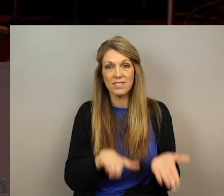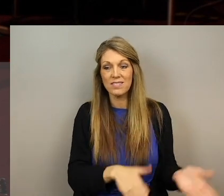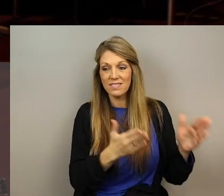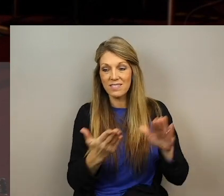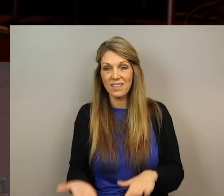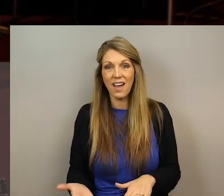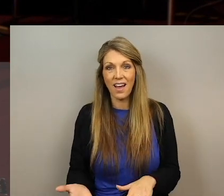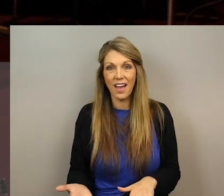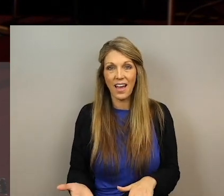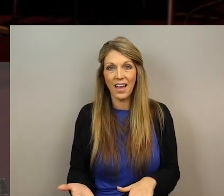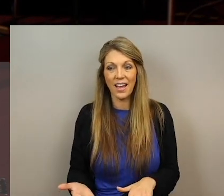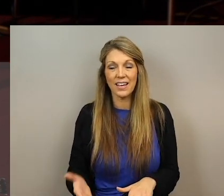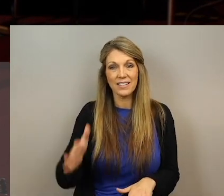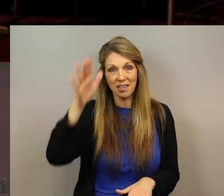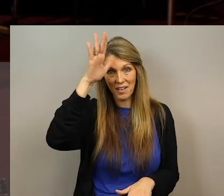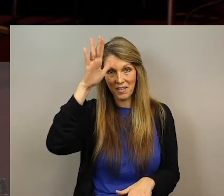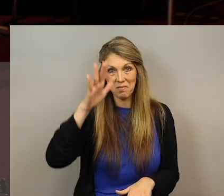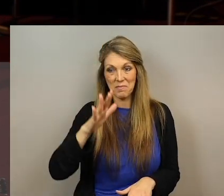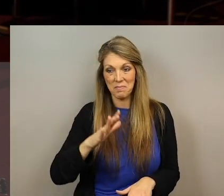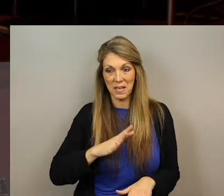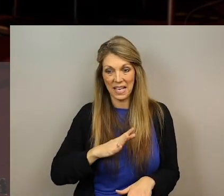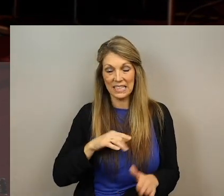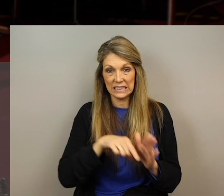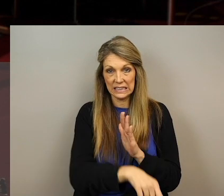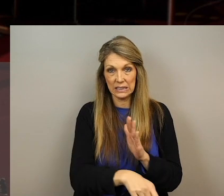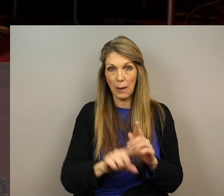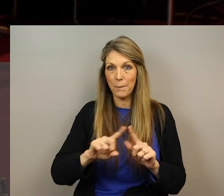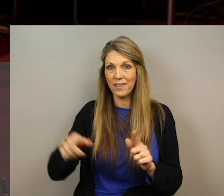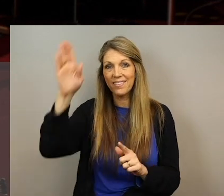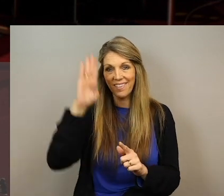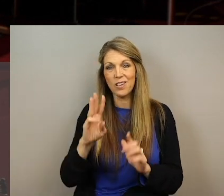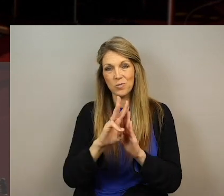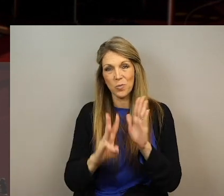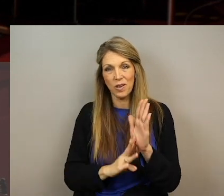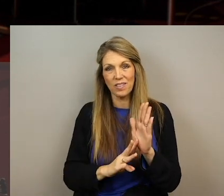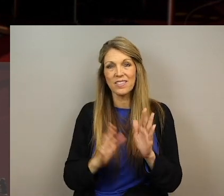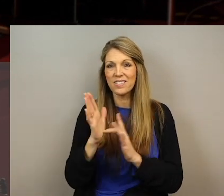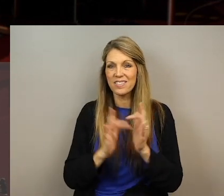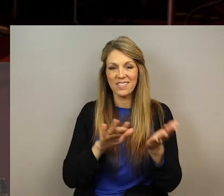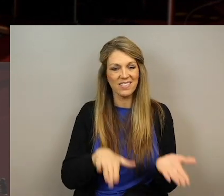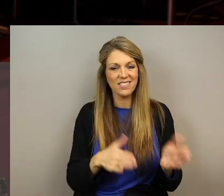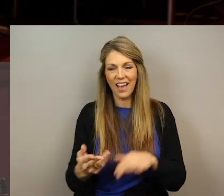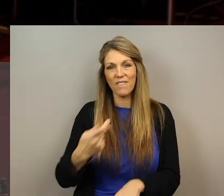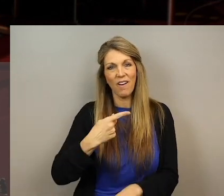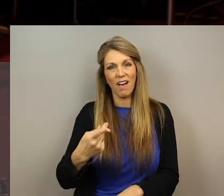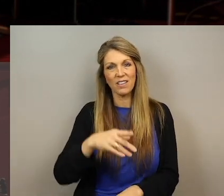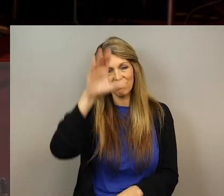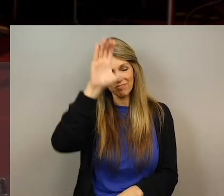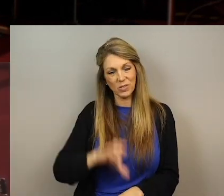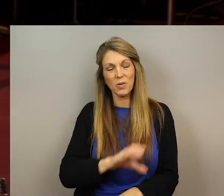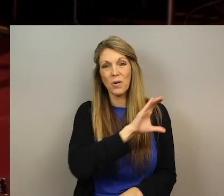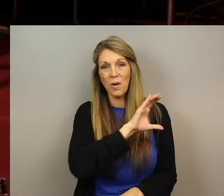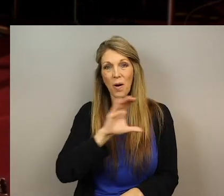men and by the will of God. That Jesus came to die for you. He came to die for me. He was put on a